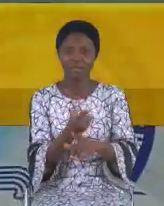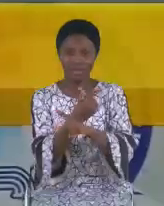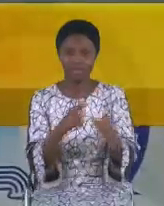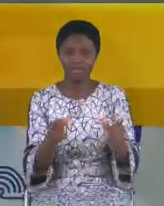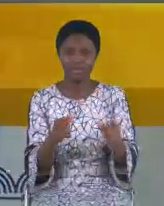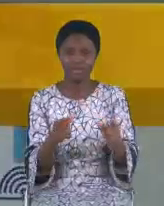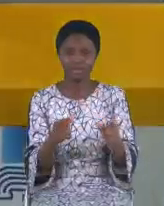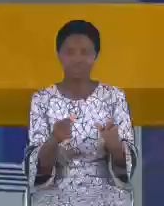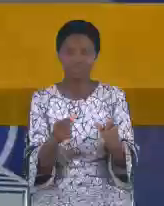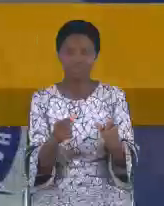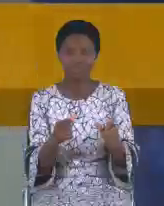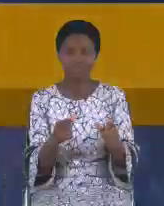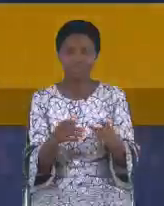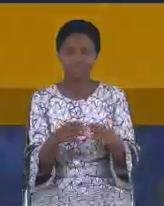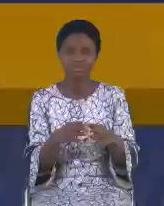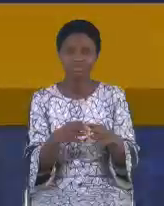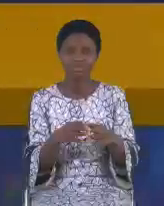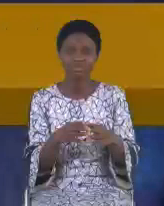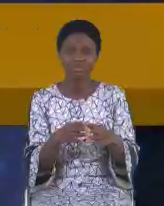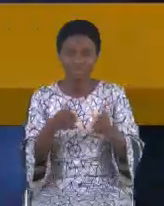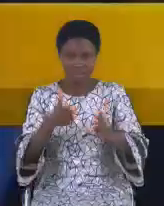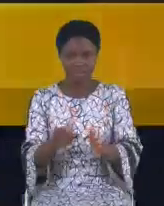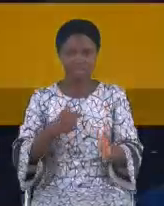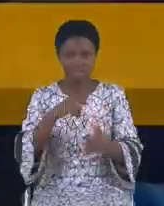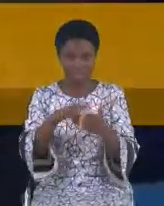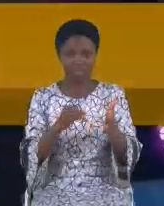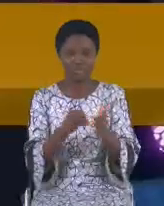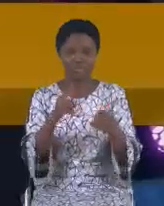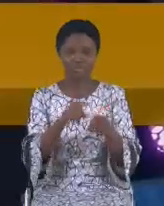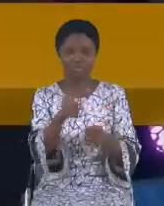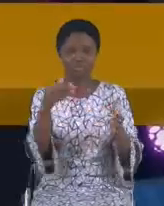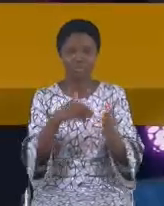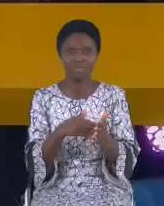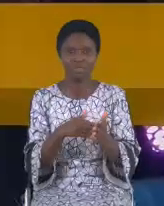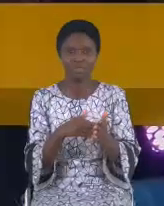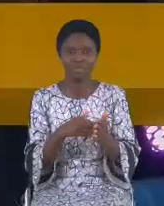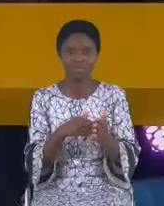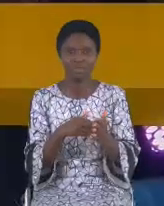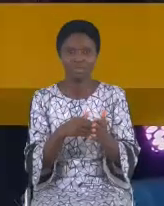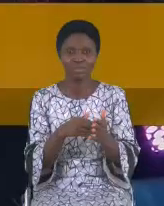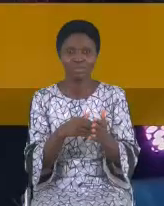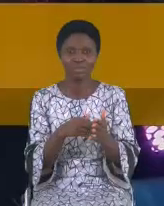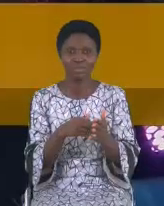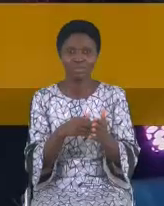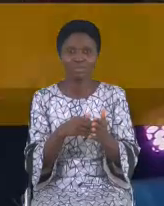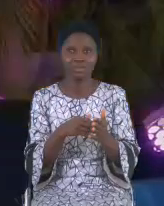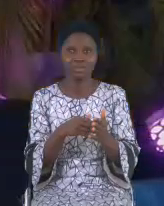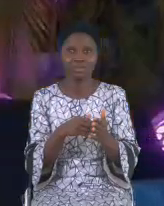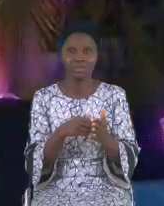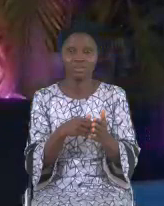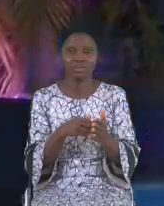You see that man, let me read it to you again. Mark chapter 5, verse 15. It